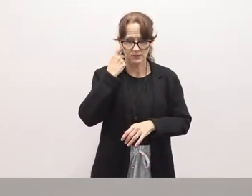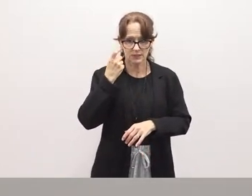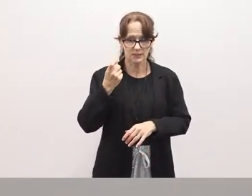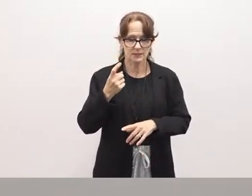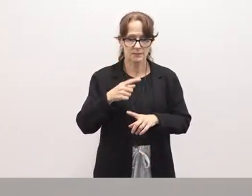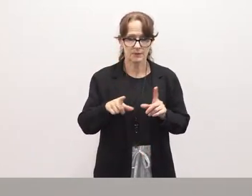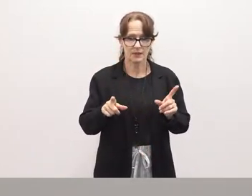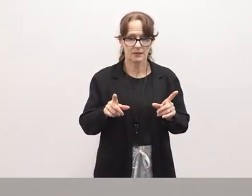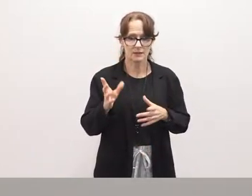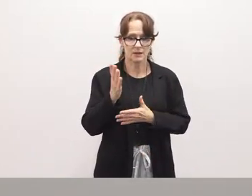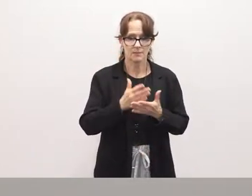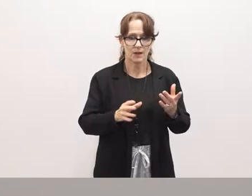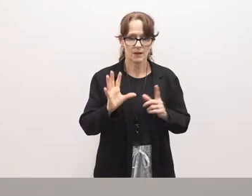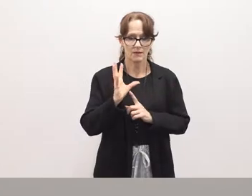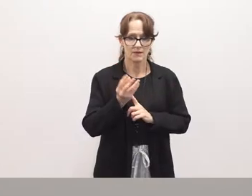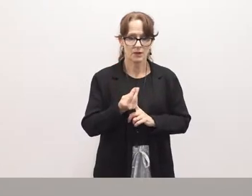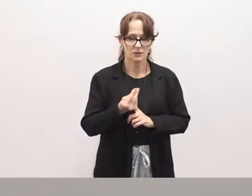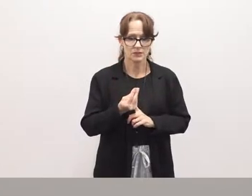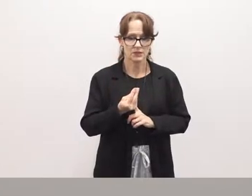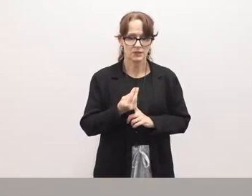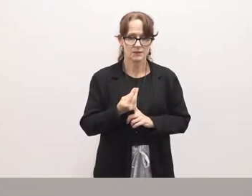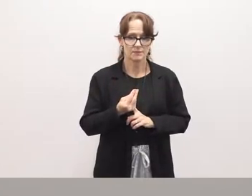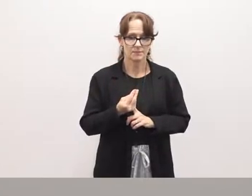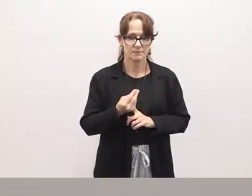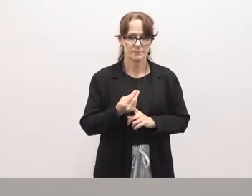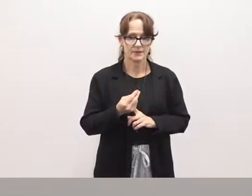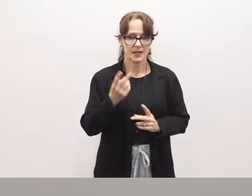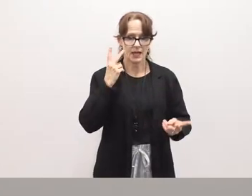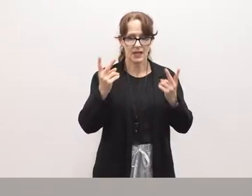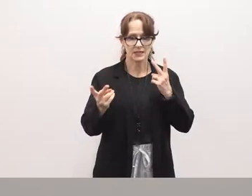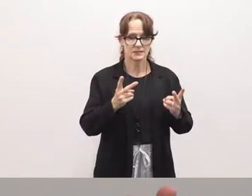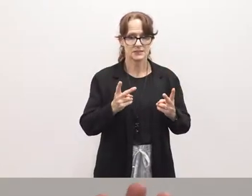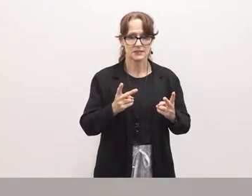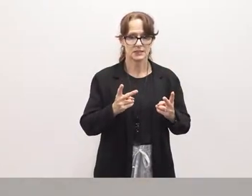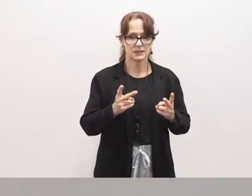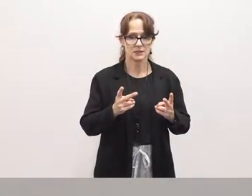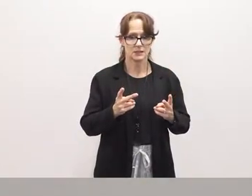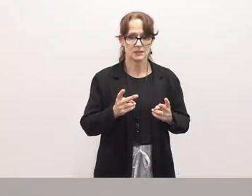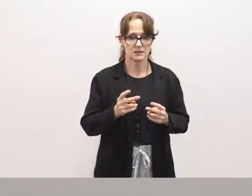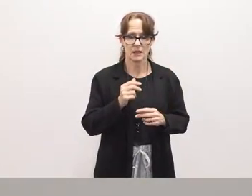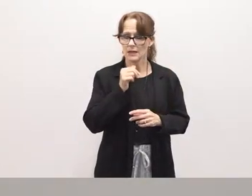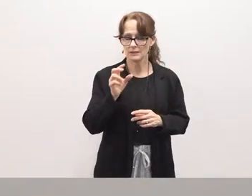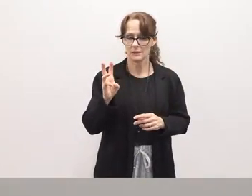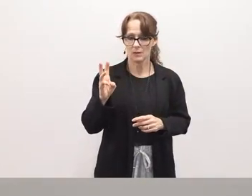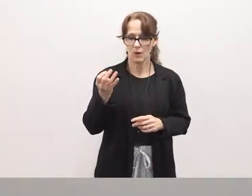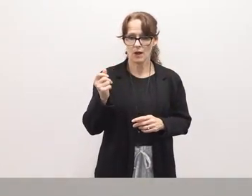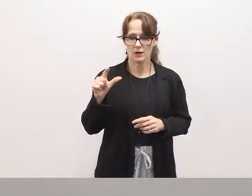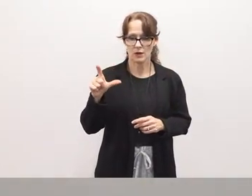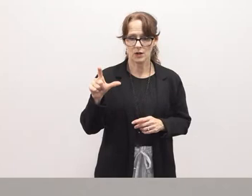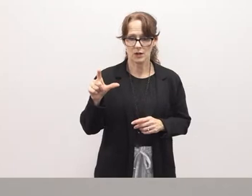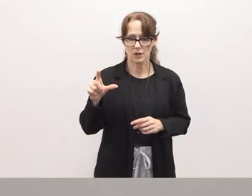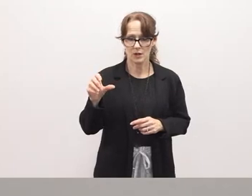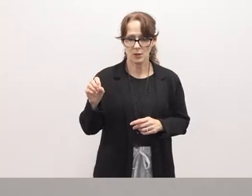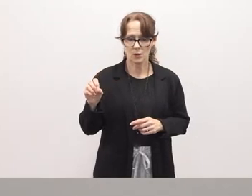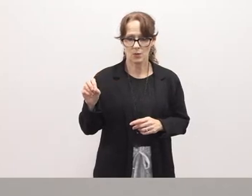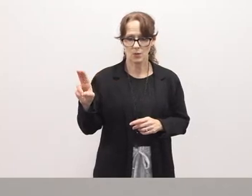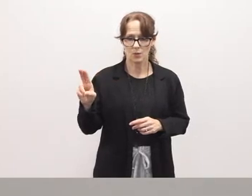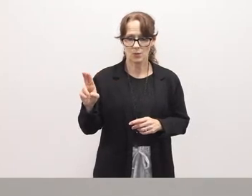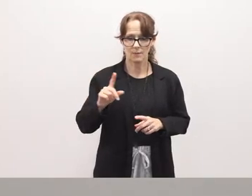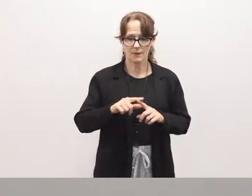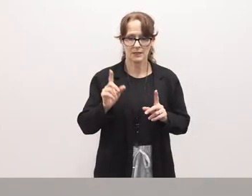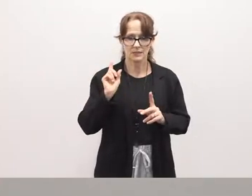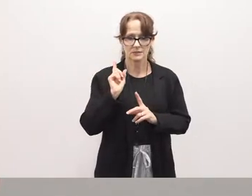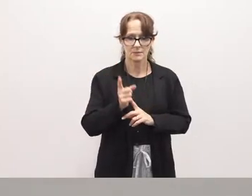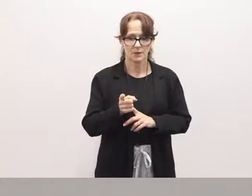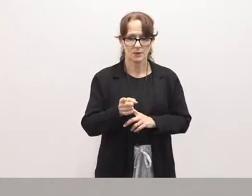but it's not part of the culture. And this I see not as a Waterloo, but as a moment when we can consider